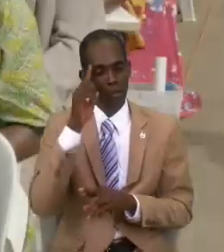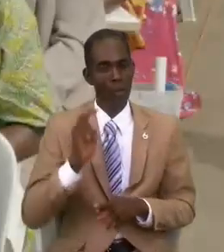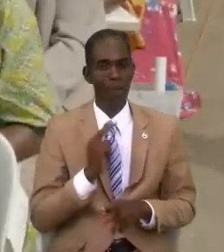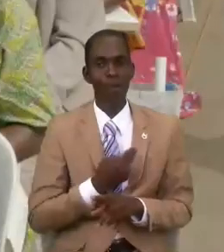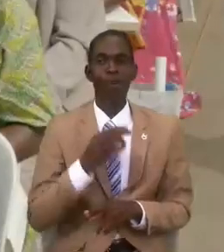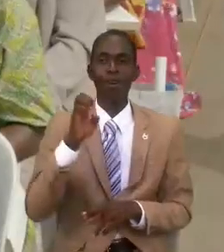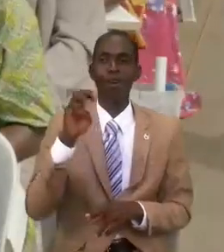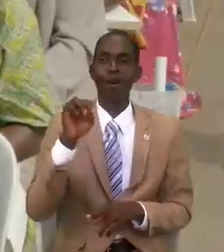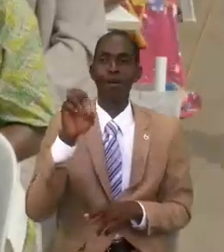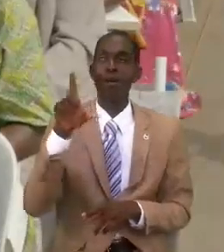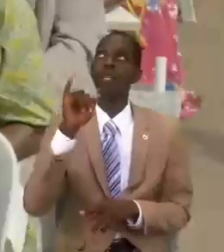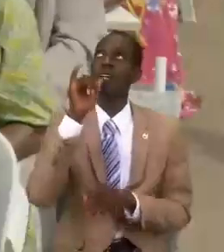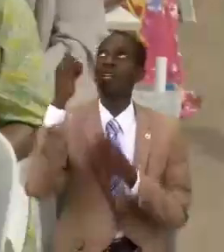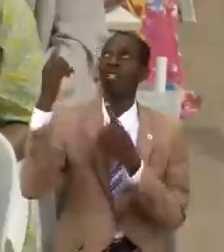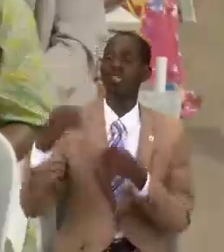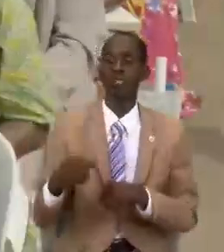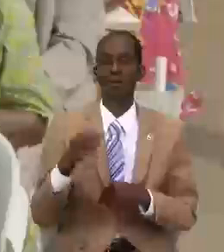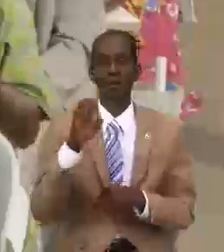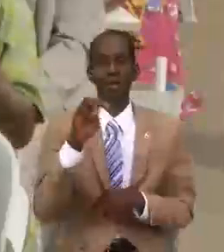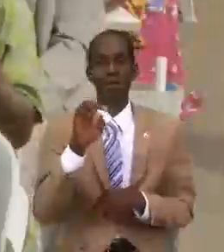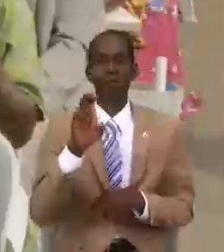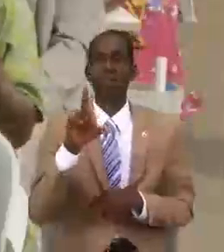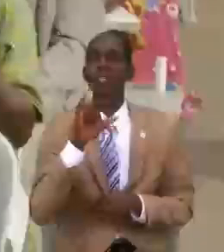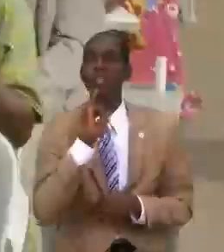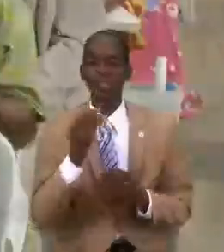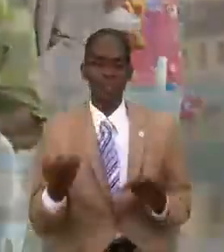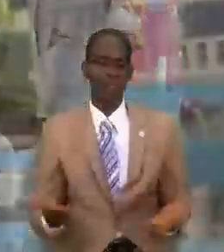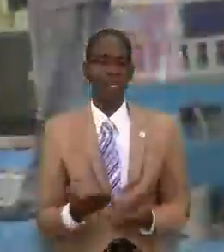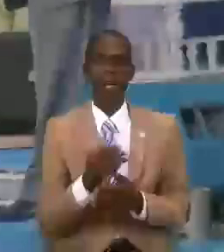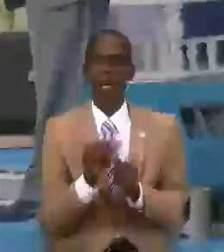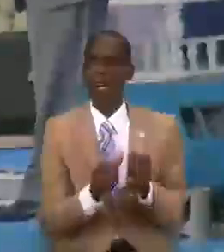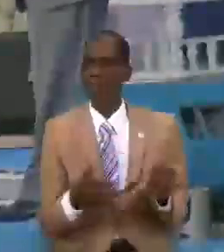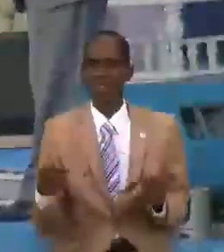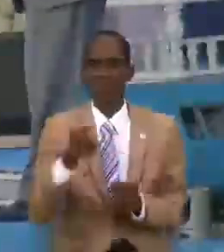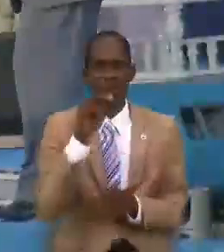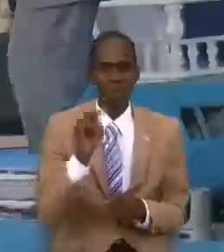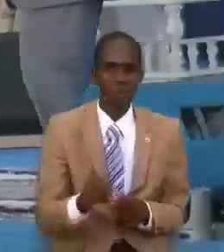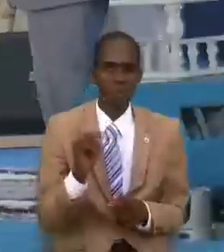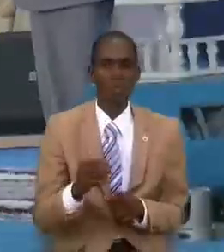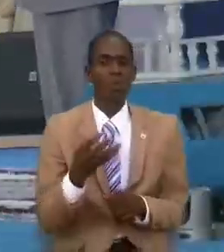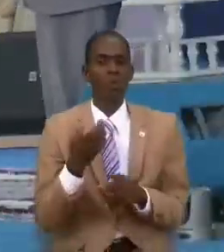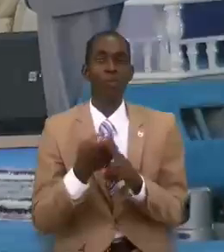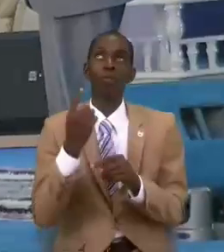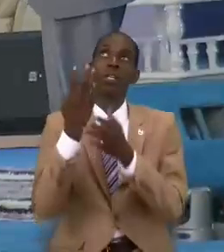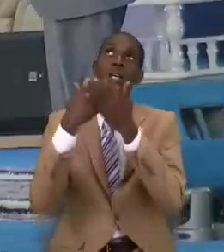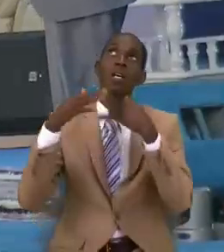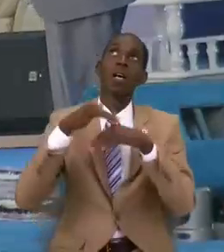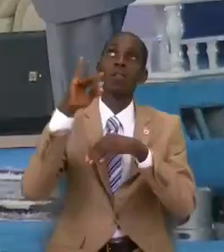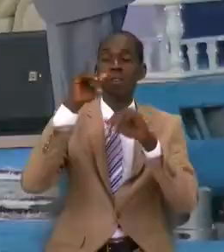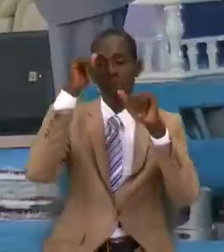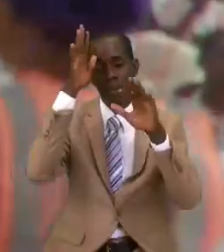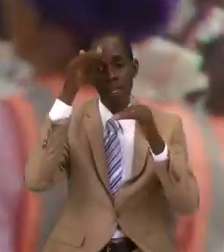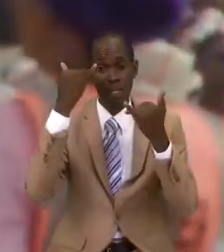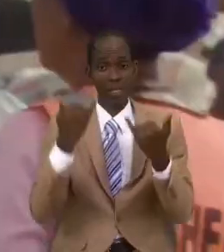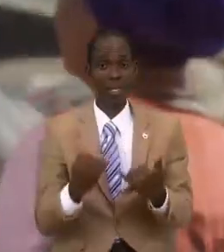here. And everything you need of the Heavenly Father, now is your time. He'll give all that to you in Jesus'